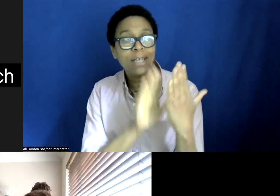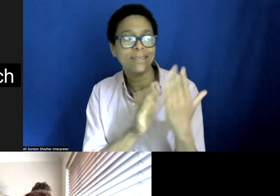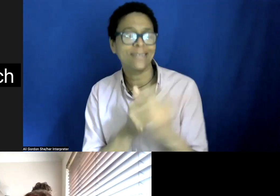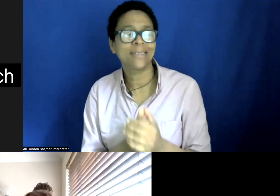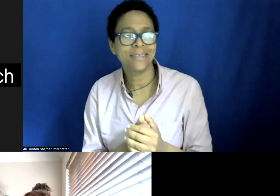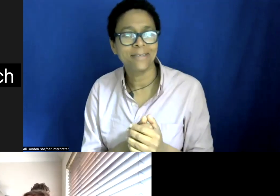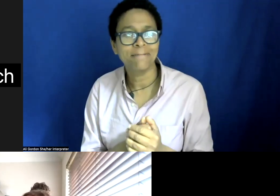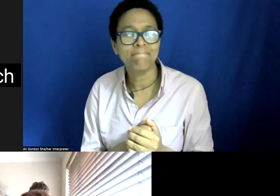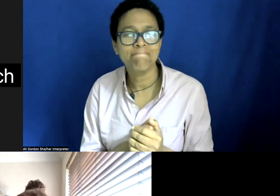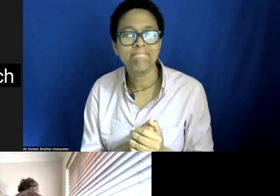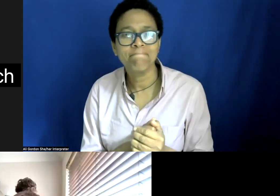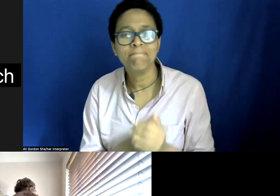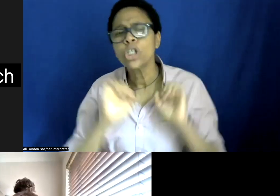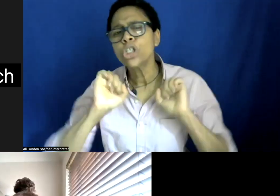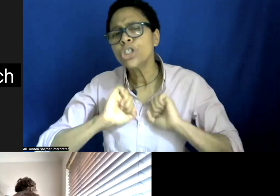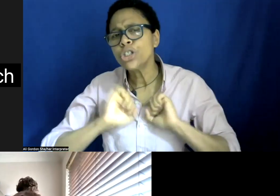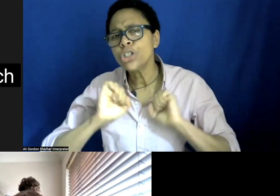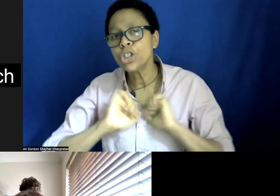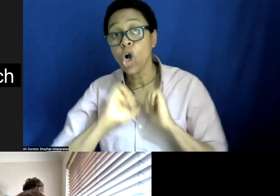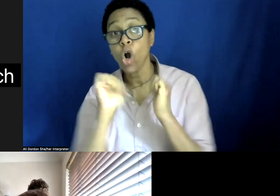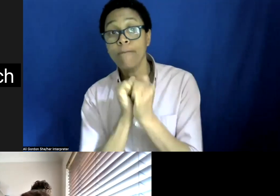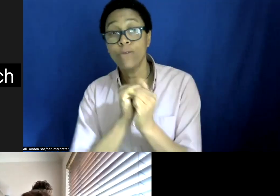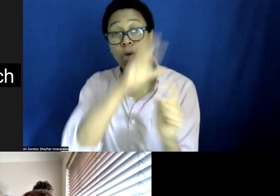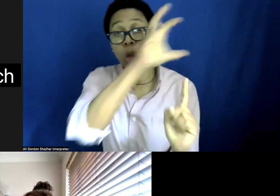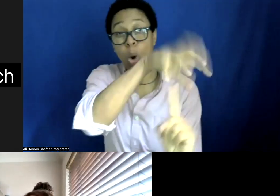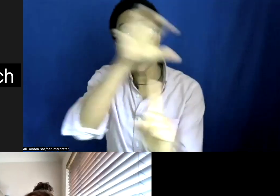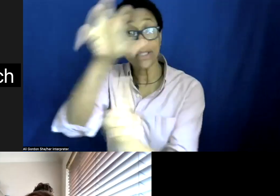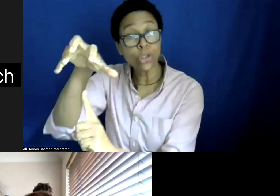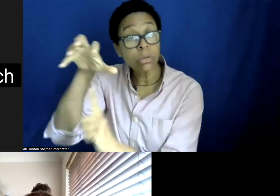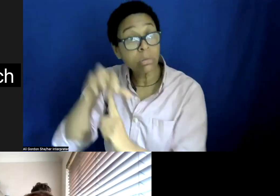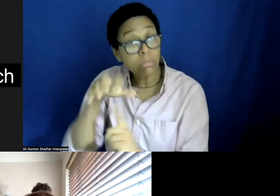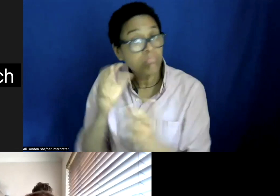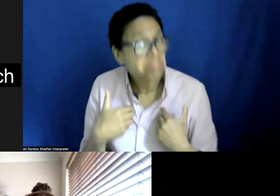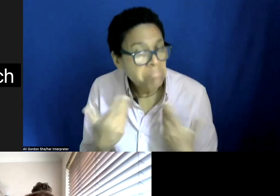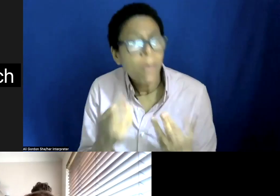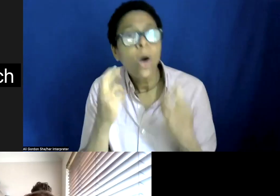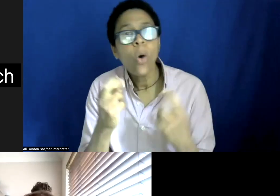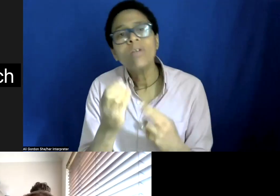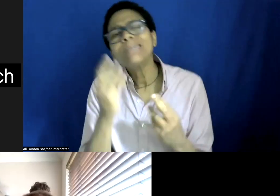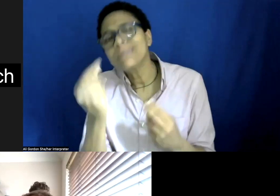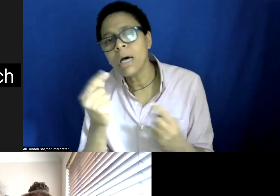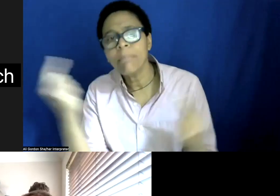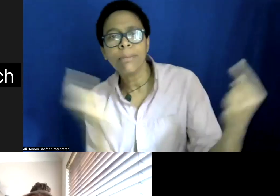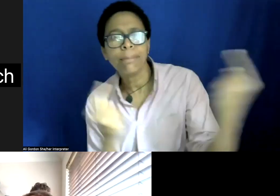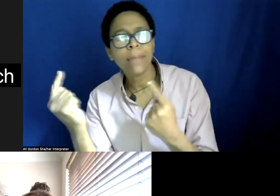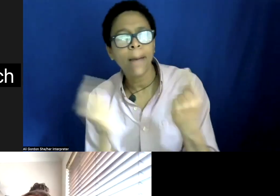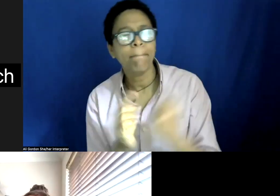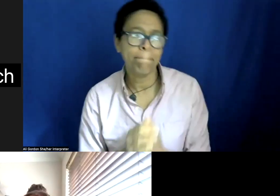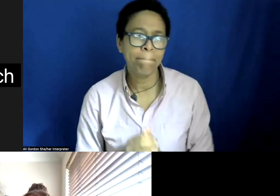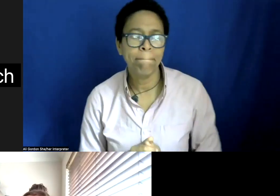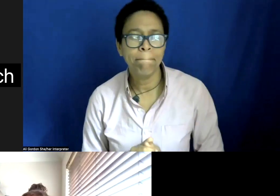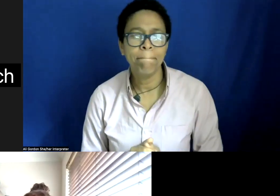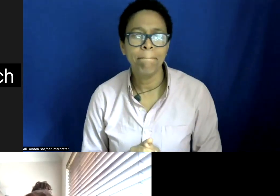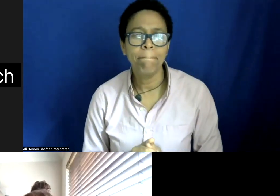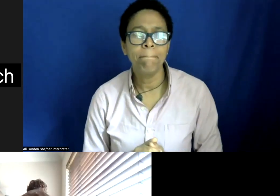well. We haven't fully confirmed locations for those yet, but hopefully some of you will be able to come along to some of those as well.